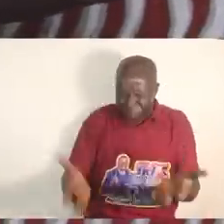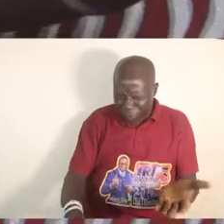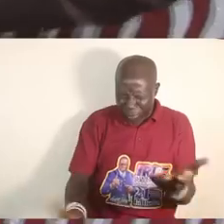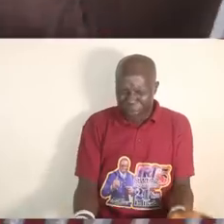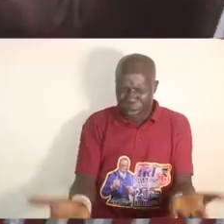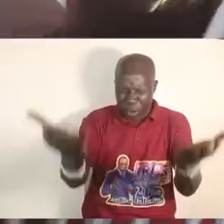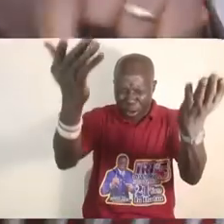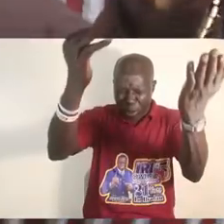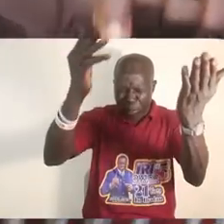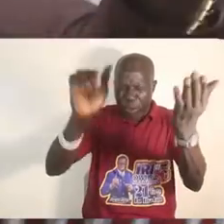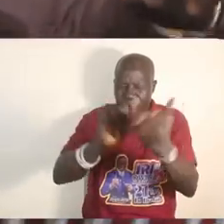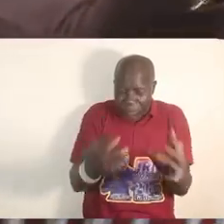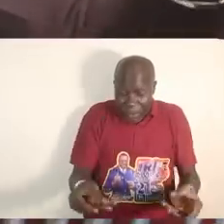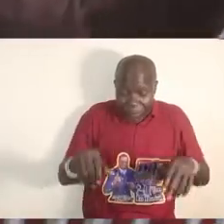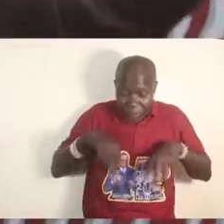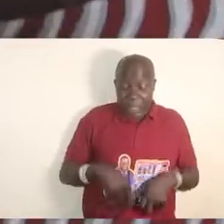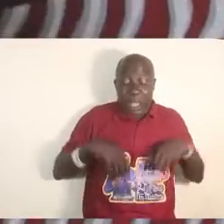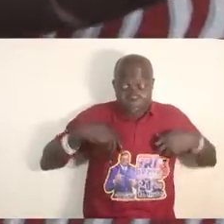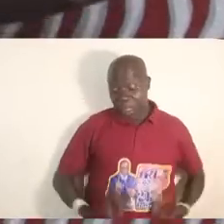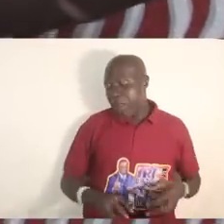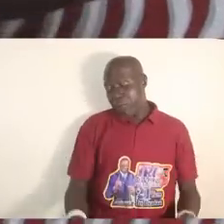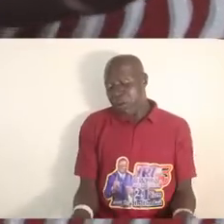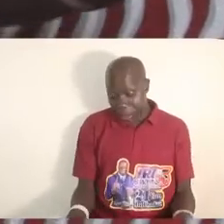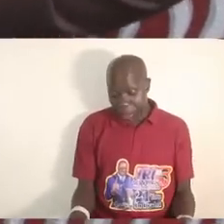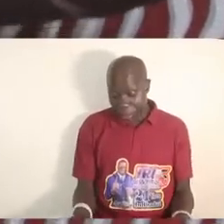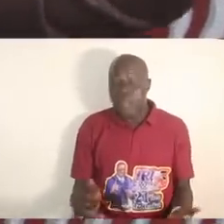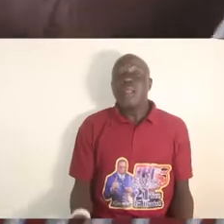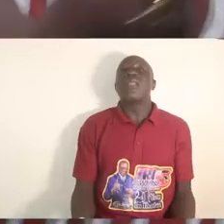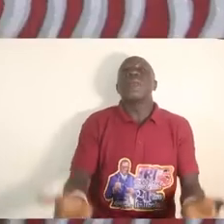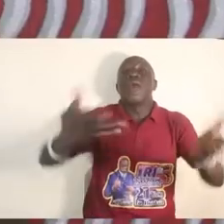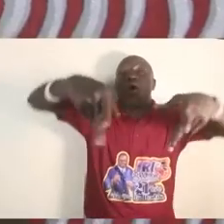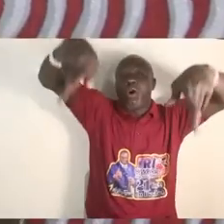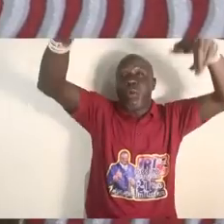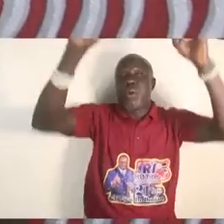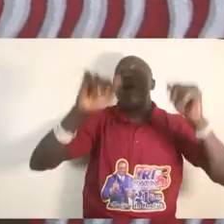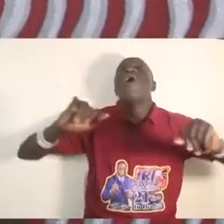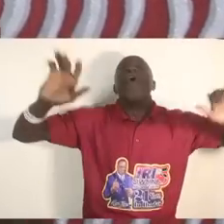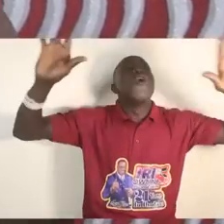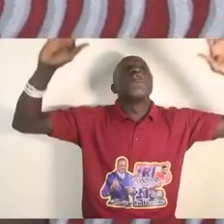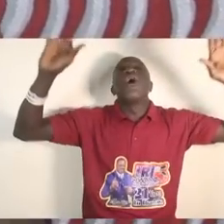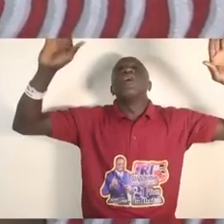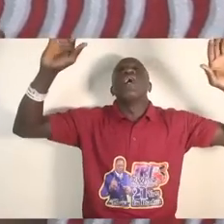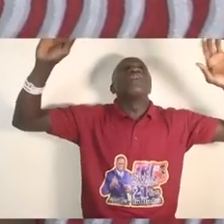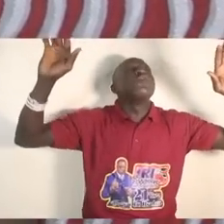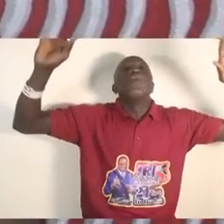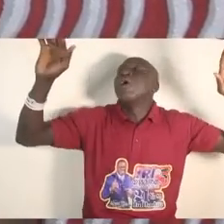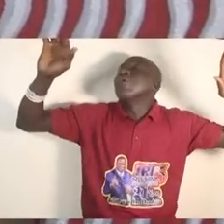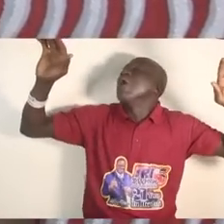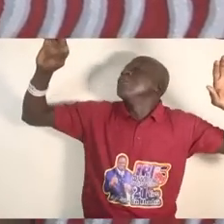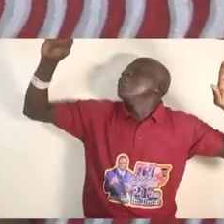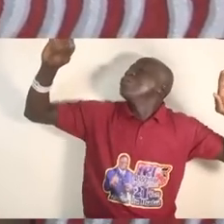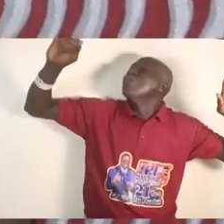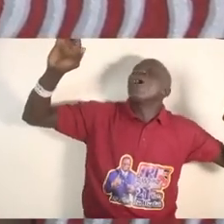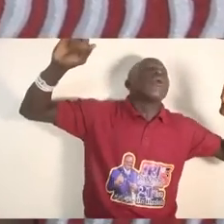soke raise me up ile le ti su mi I am tired of the mental e gbe mi soke lift me oya wa oruko jesu